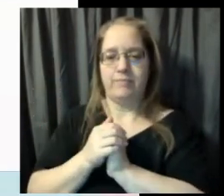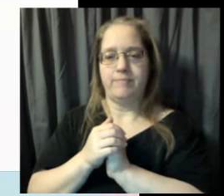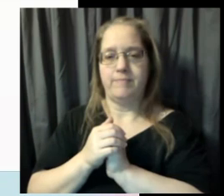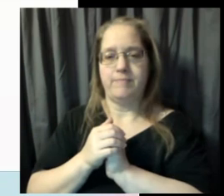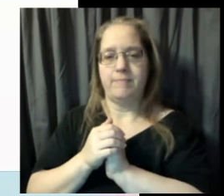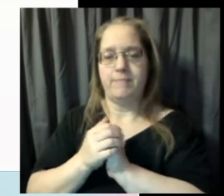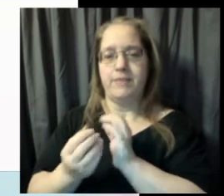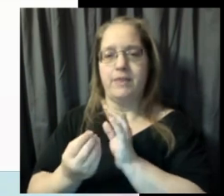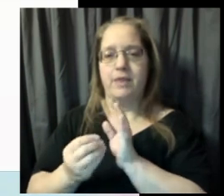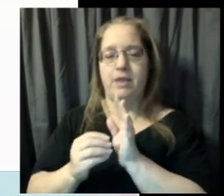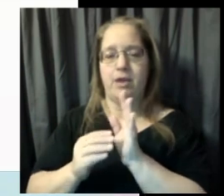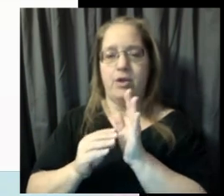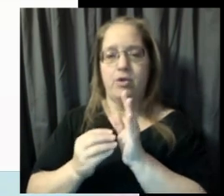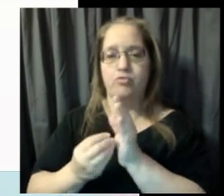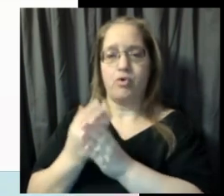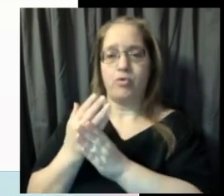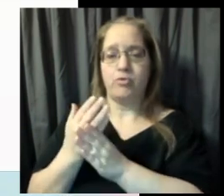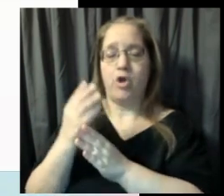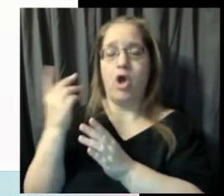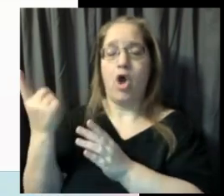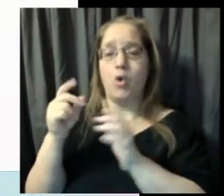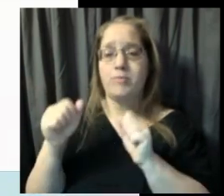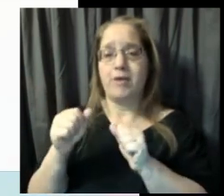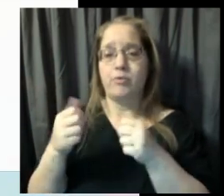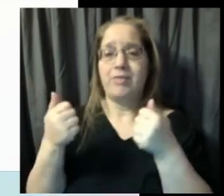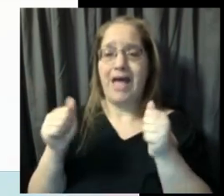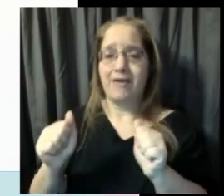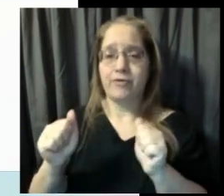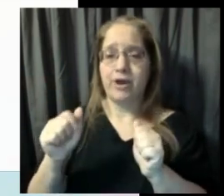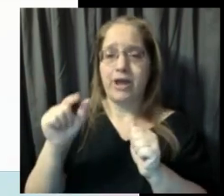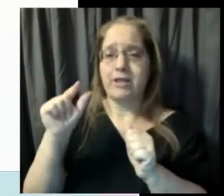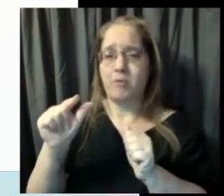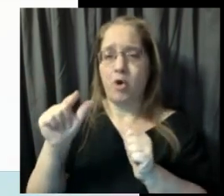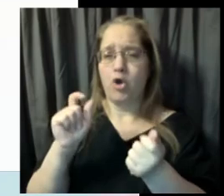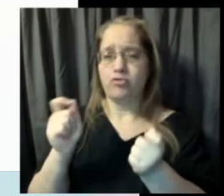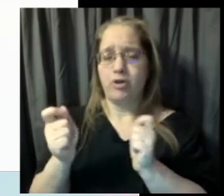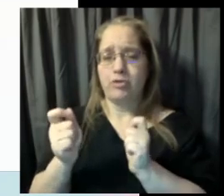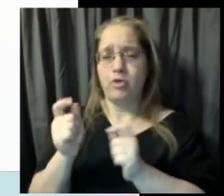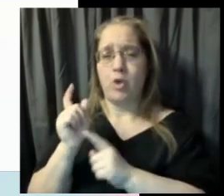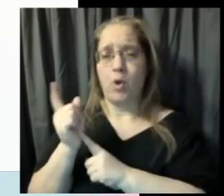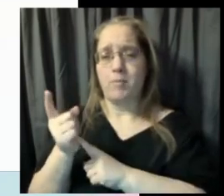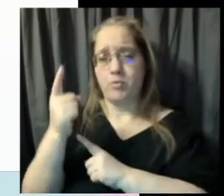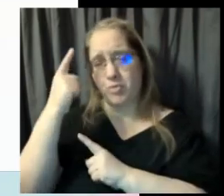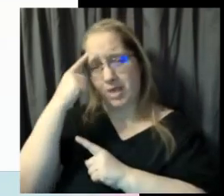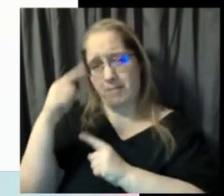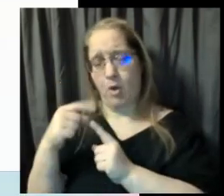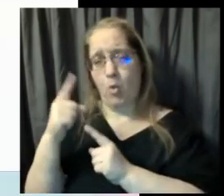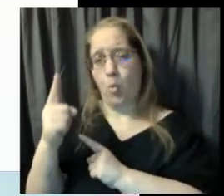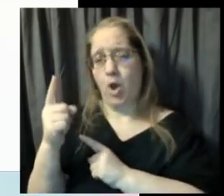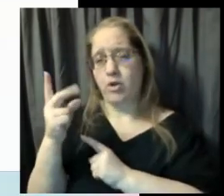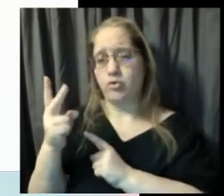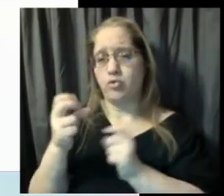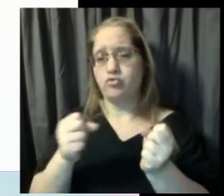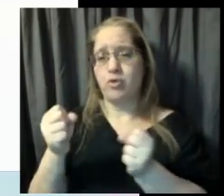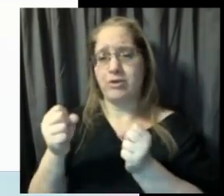And growth is always possible with intentional effort and small, meaningful changes. So take a moment to think about 1 or 2